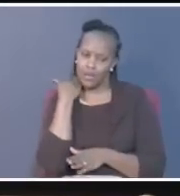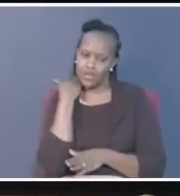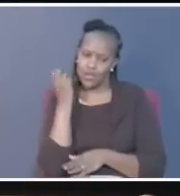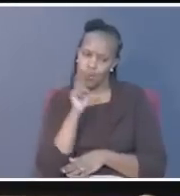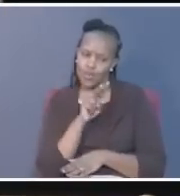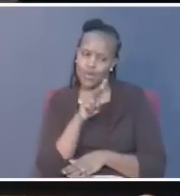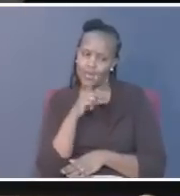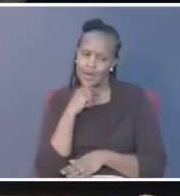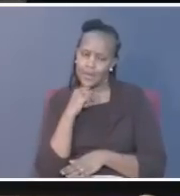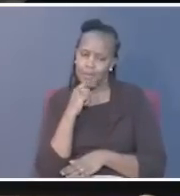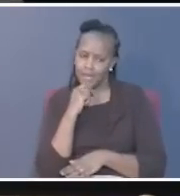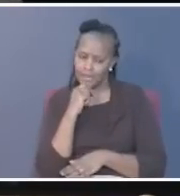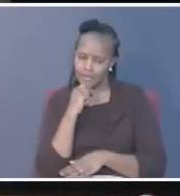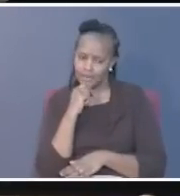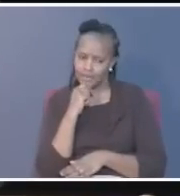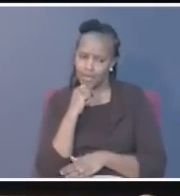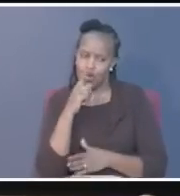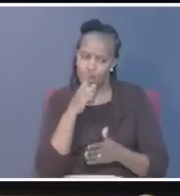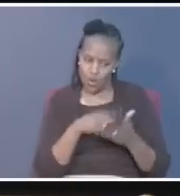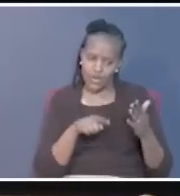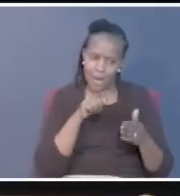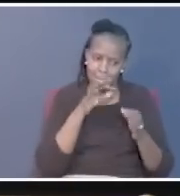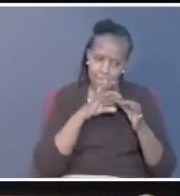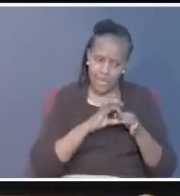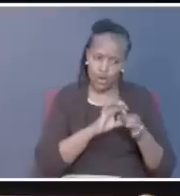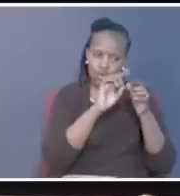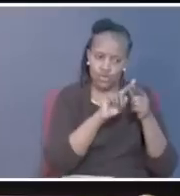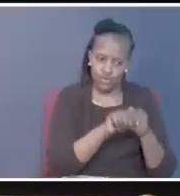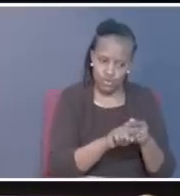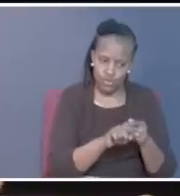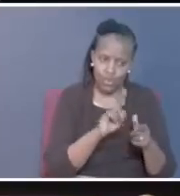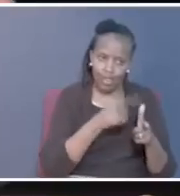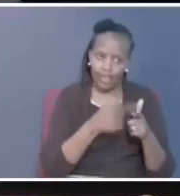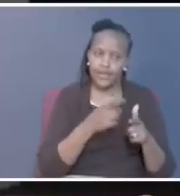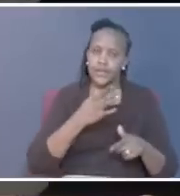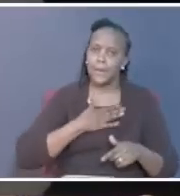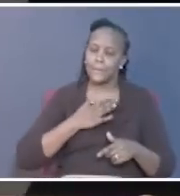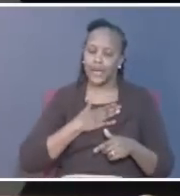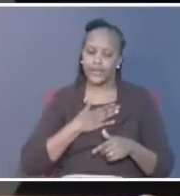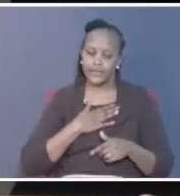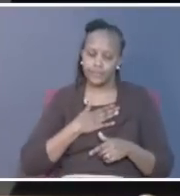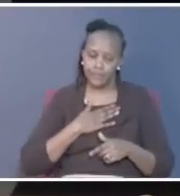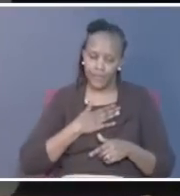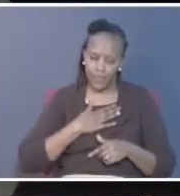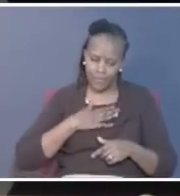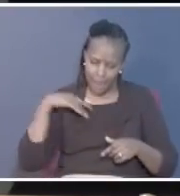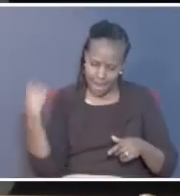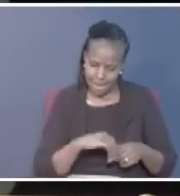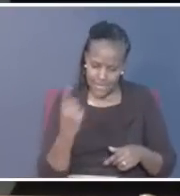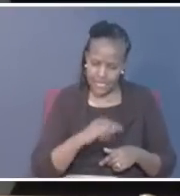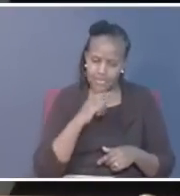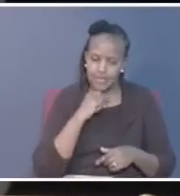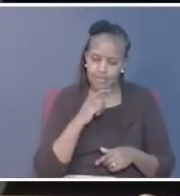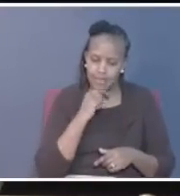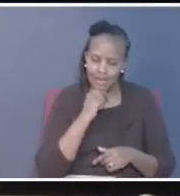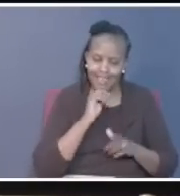said, "What is yours is mine." And they went ahead and they stripped the man, beating him